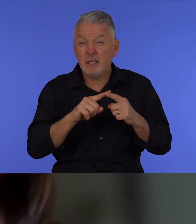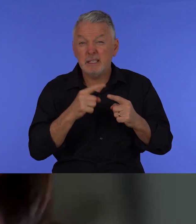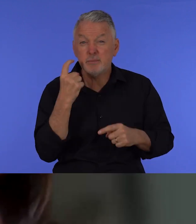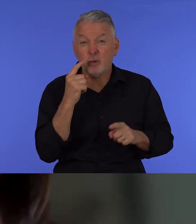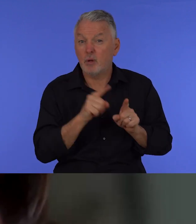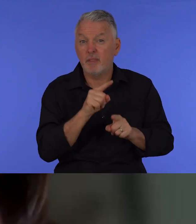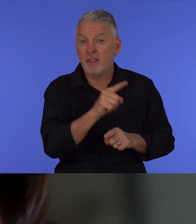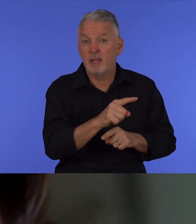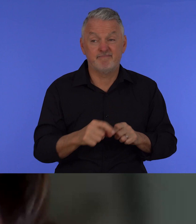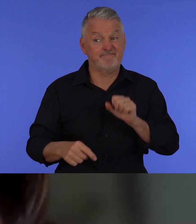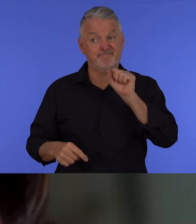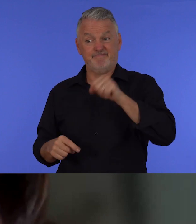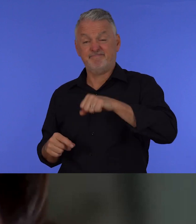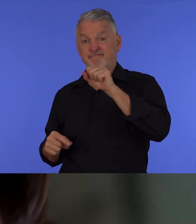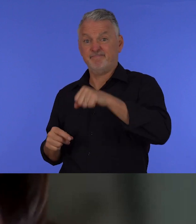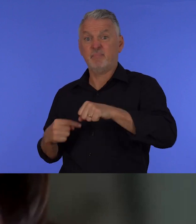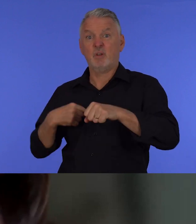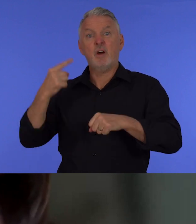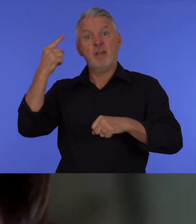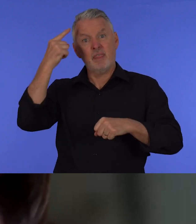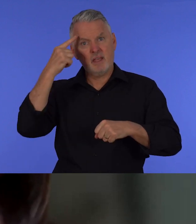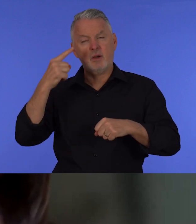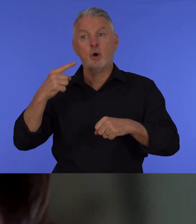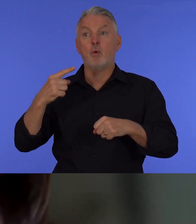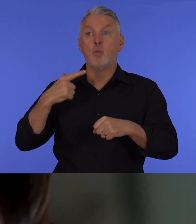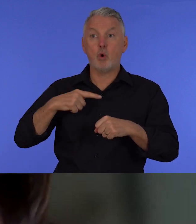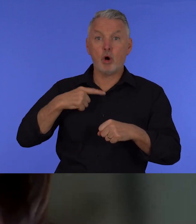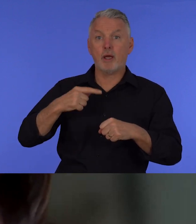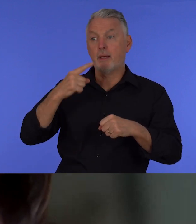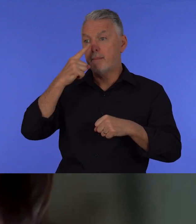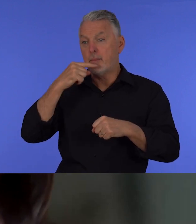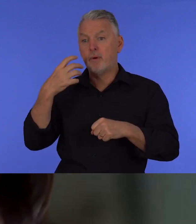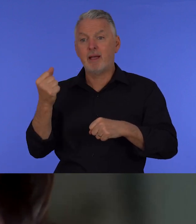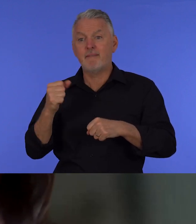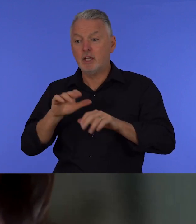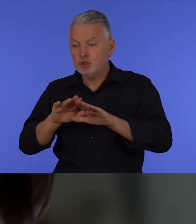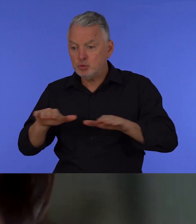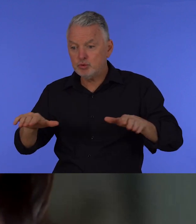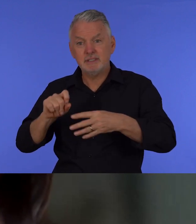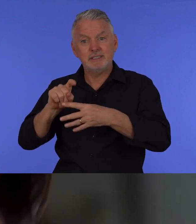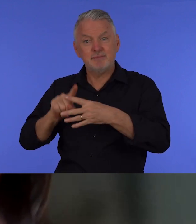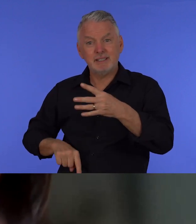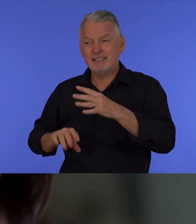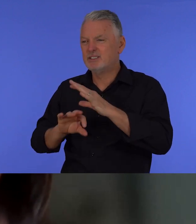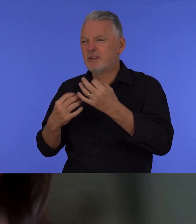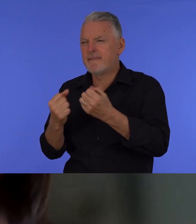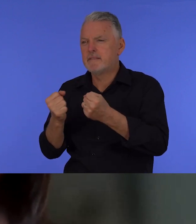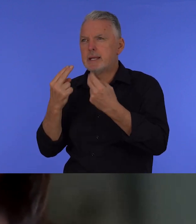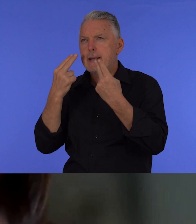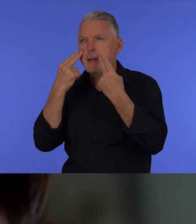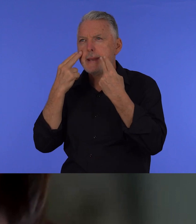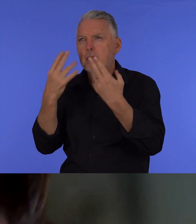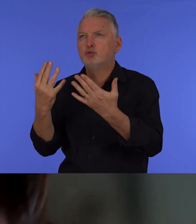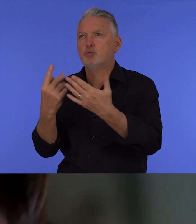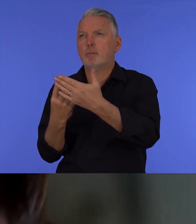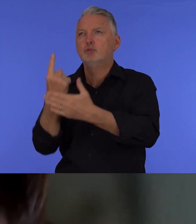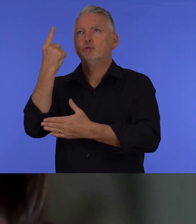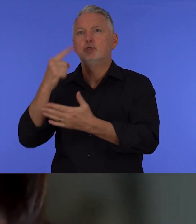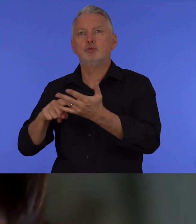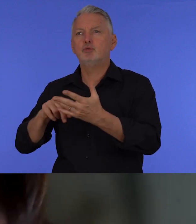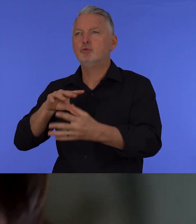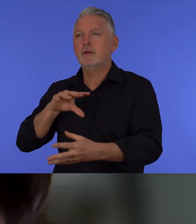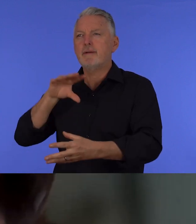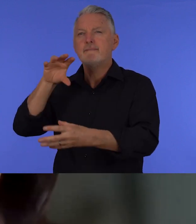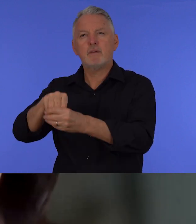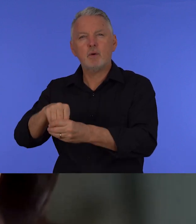look, I also believe that, some of the reasons our kids with disabilities are held back is because we don't get so much of